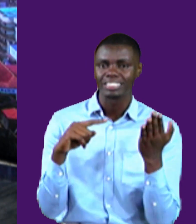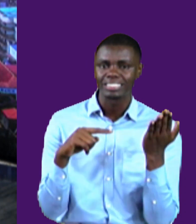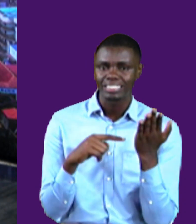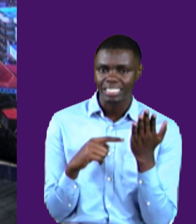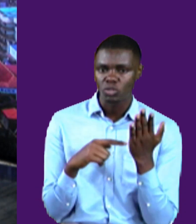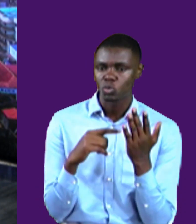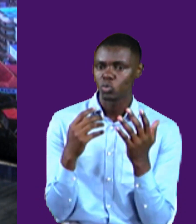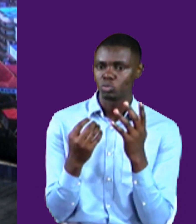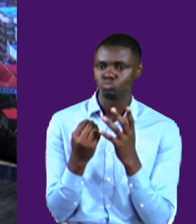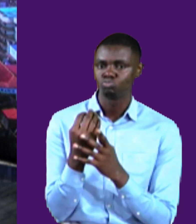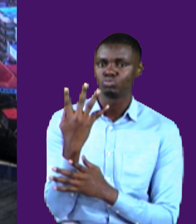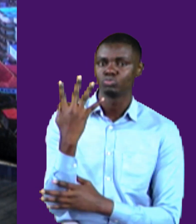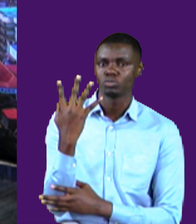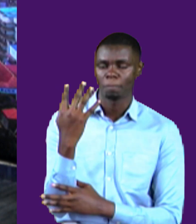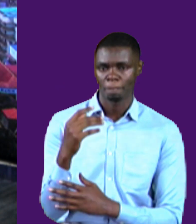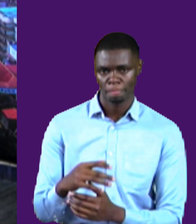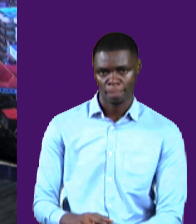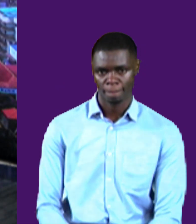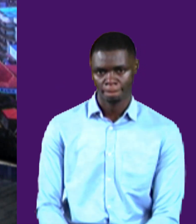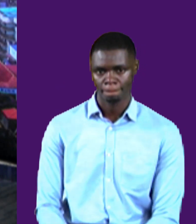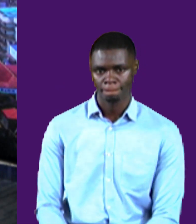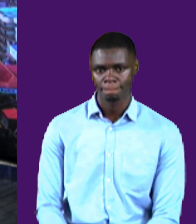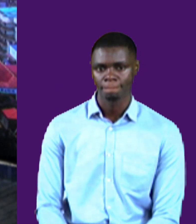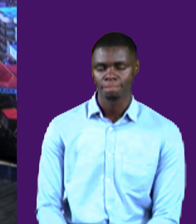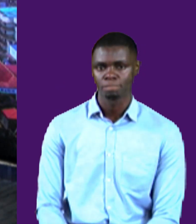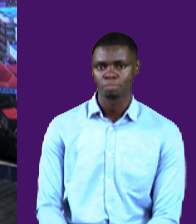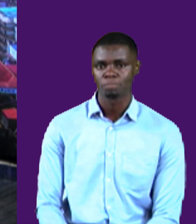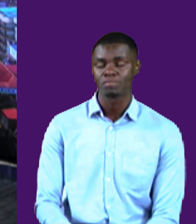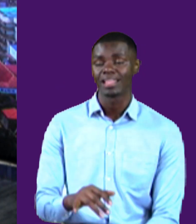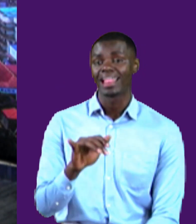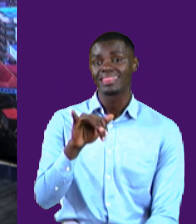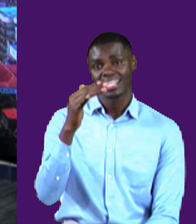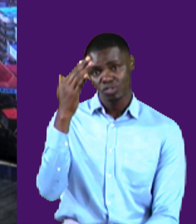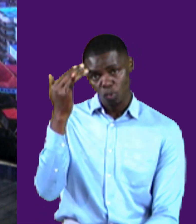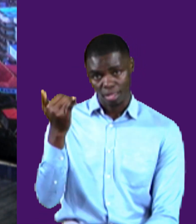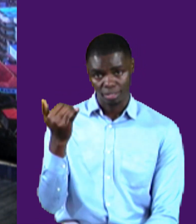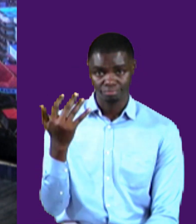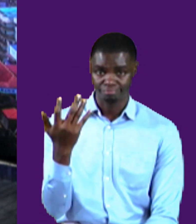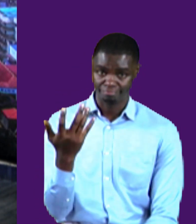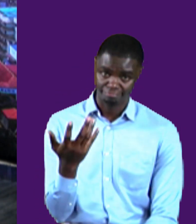technology grows. So that's why you find that